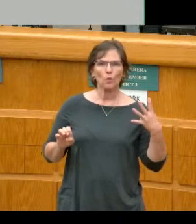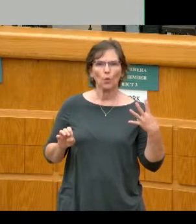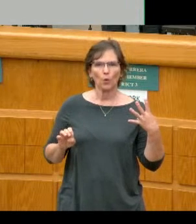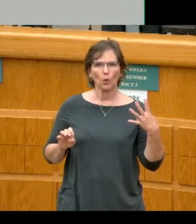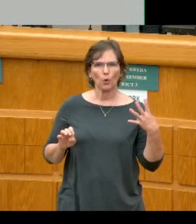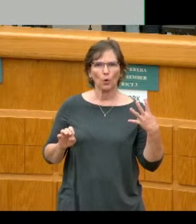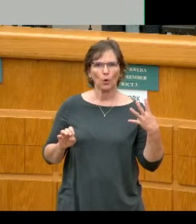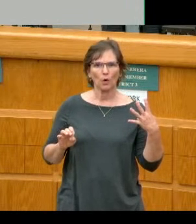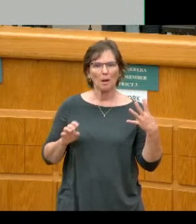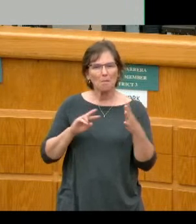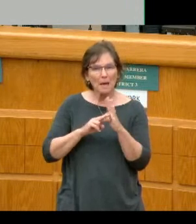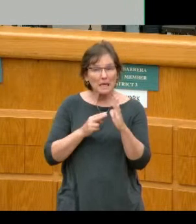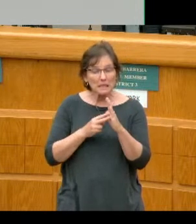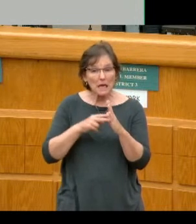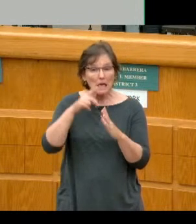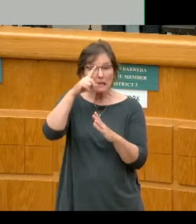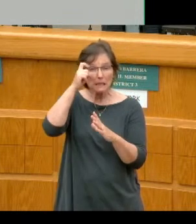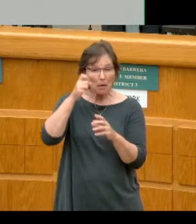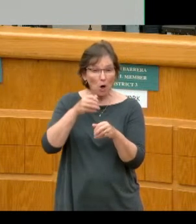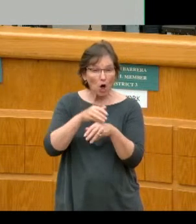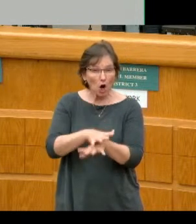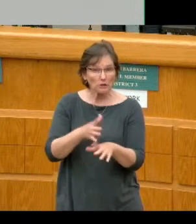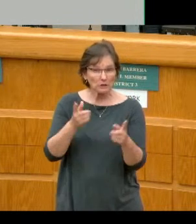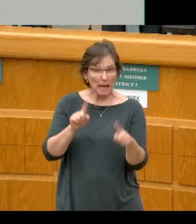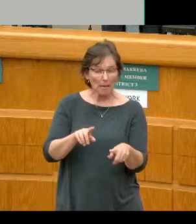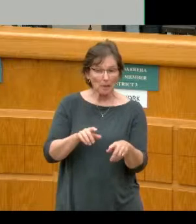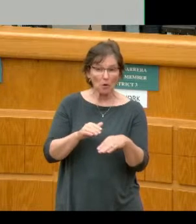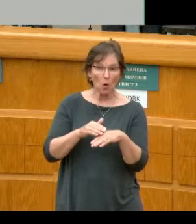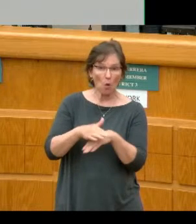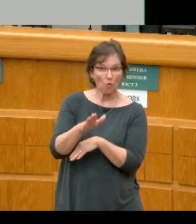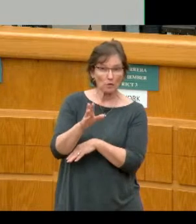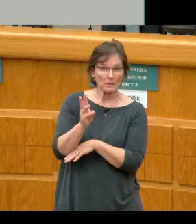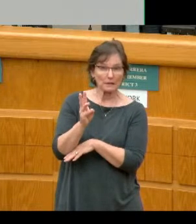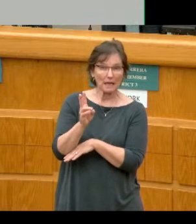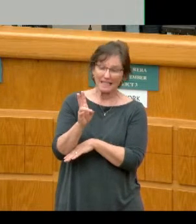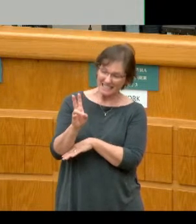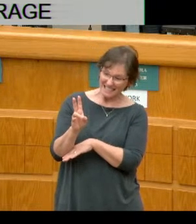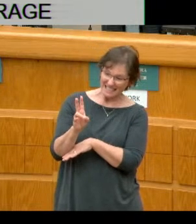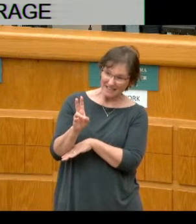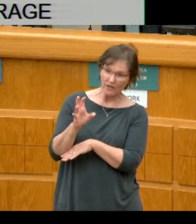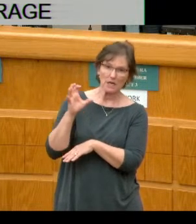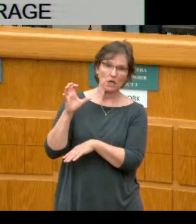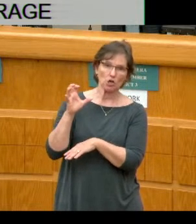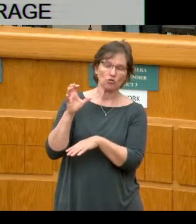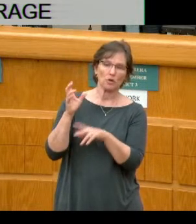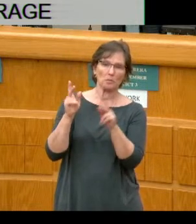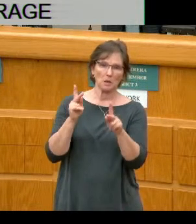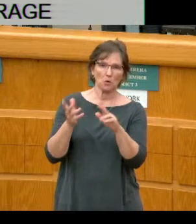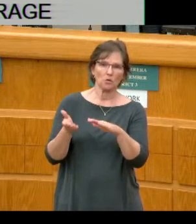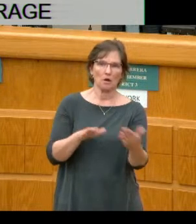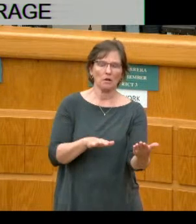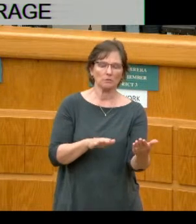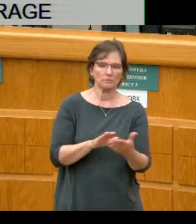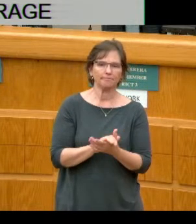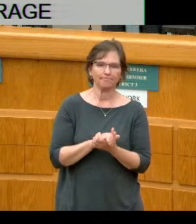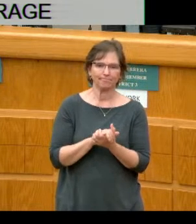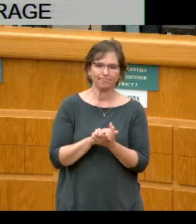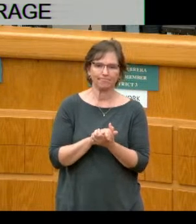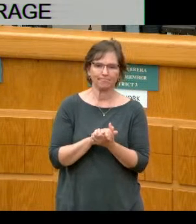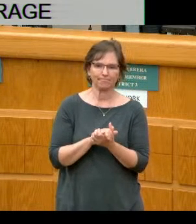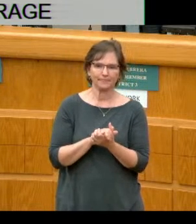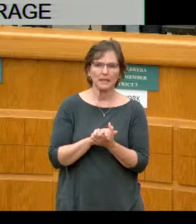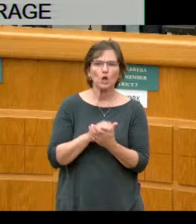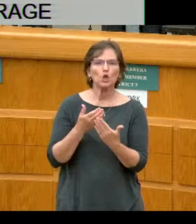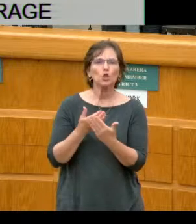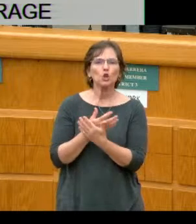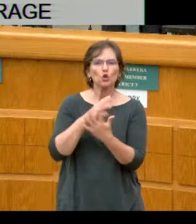to. All right, I'm going to skip over this. We don't have a lot of time. Fatalities, we're at 736 right now in the coastal